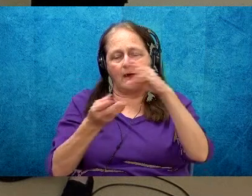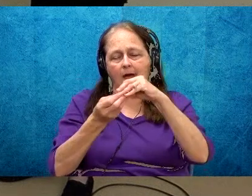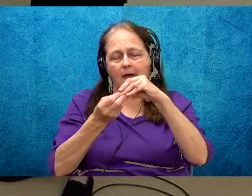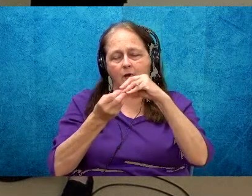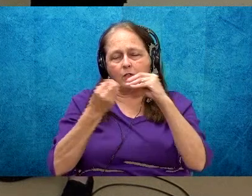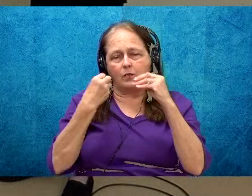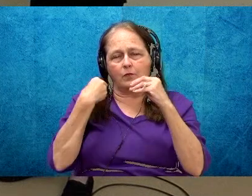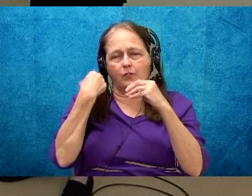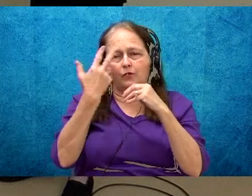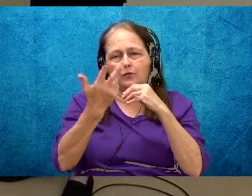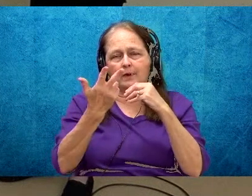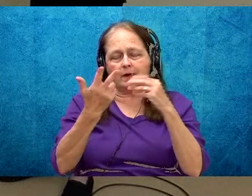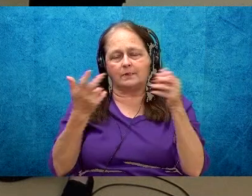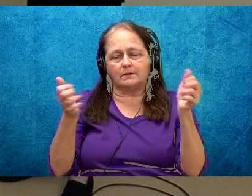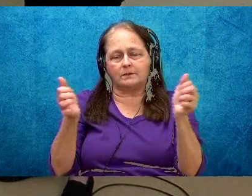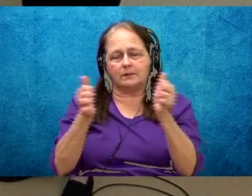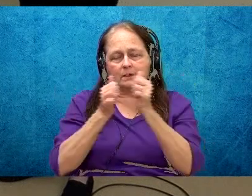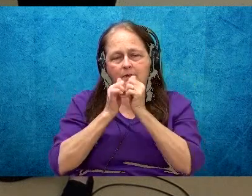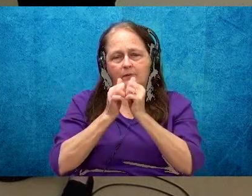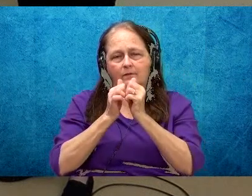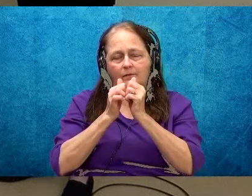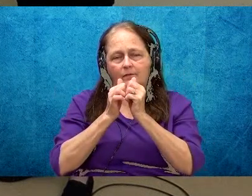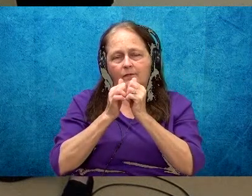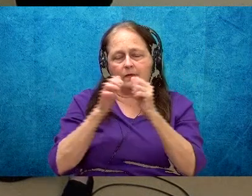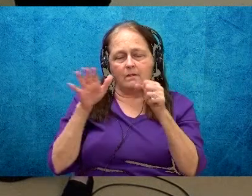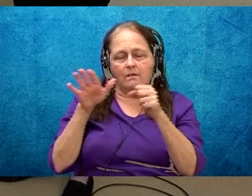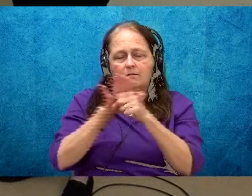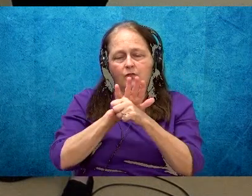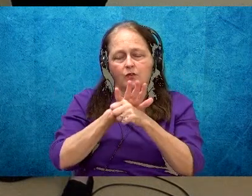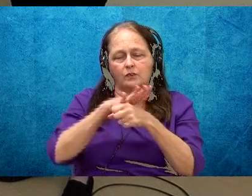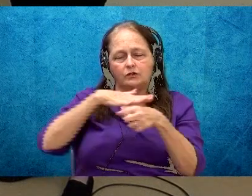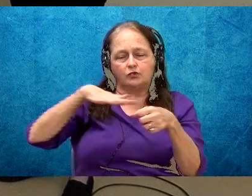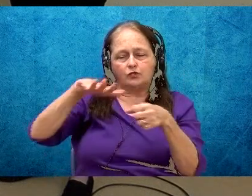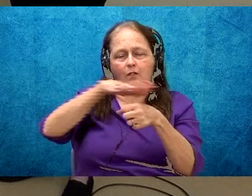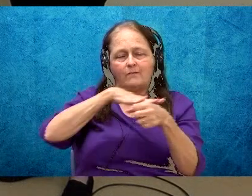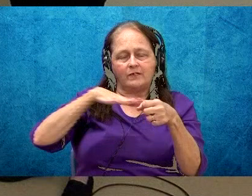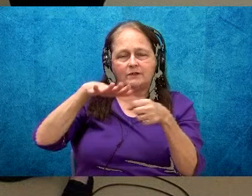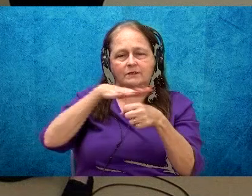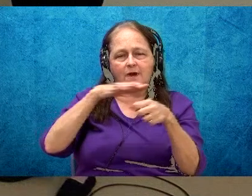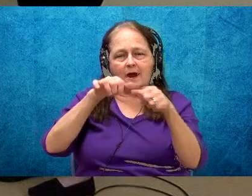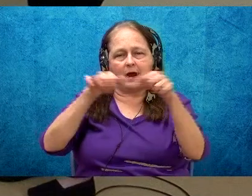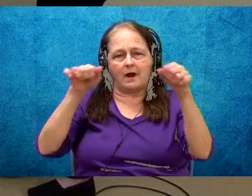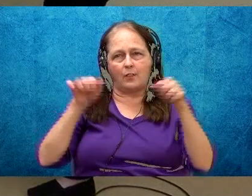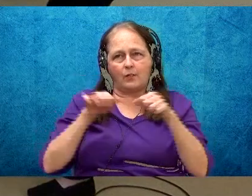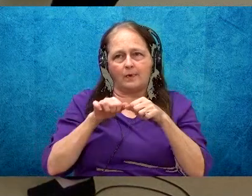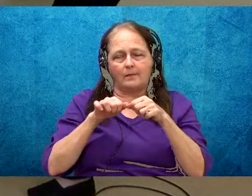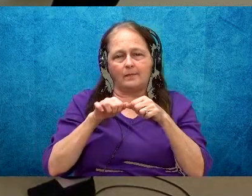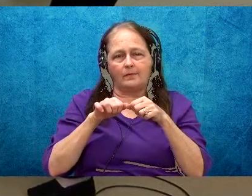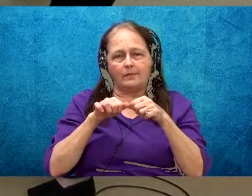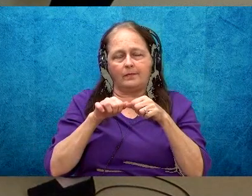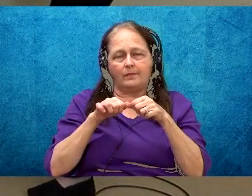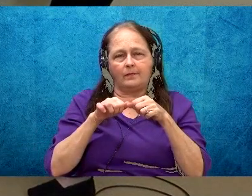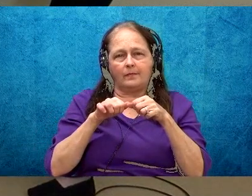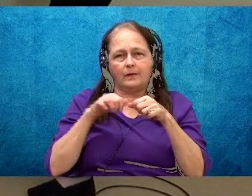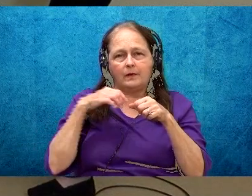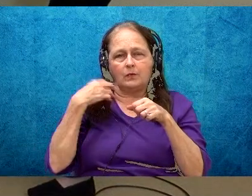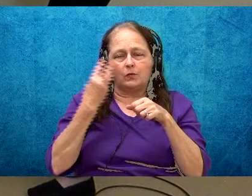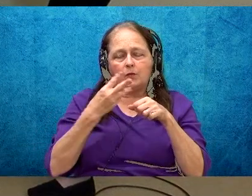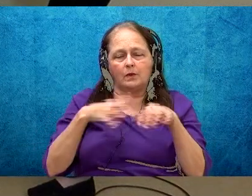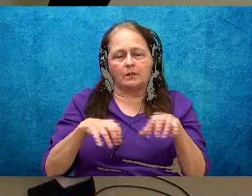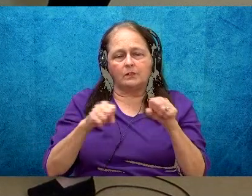of these pieces together to get our full surface area of our rectangular prism. So we're going to